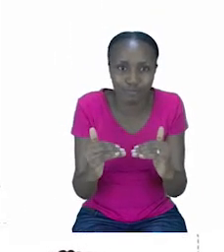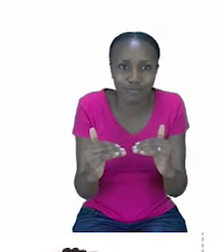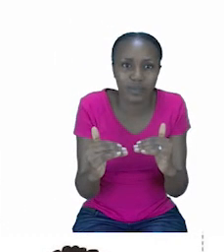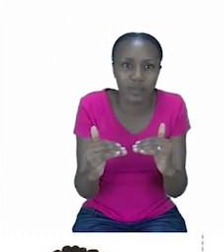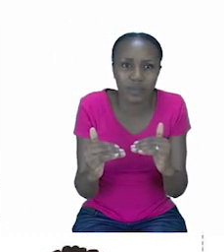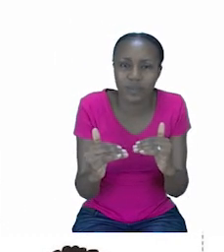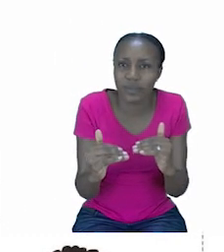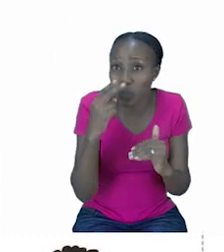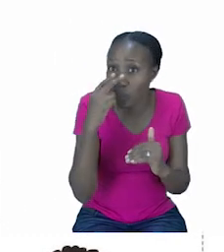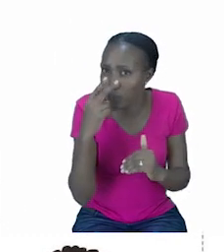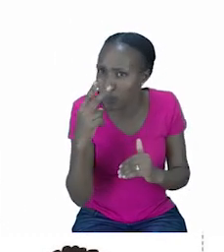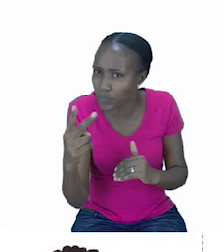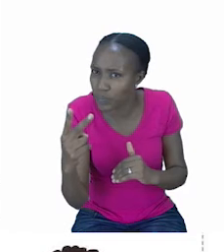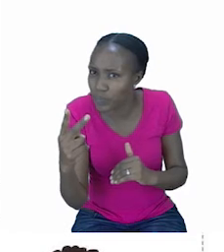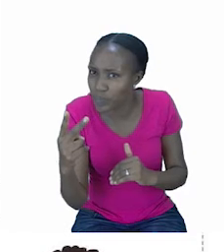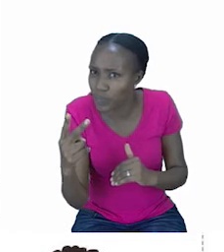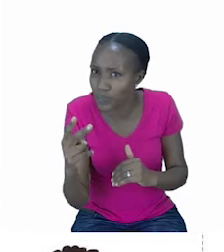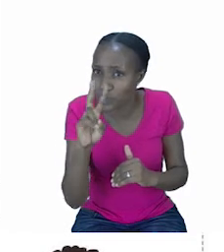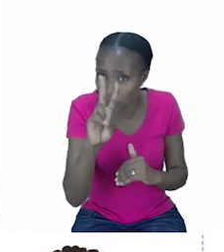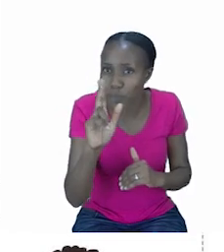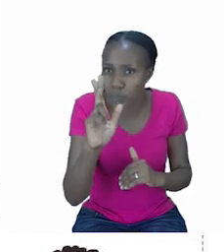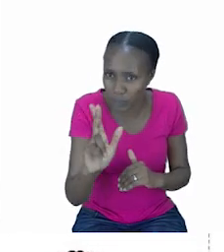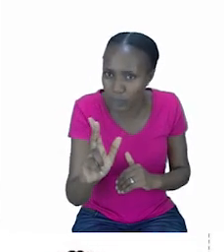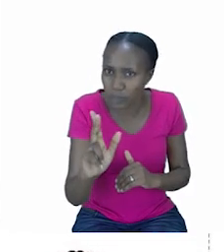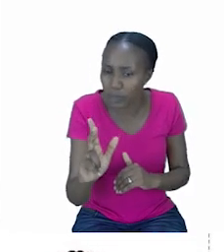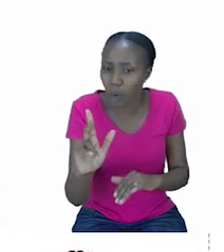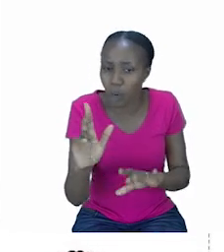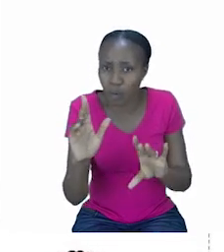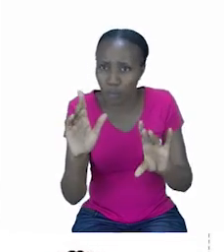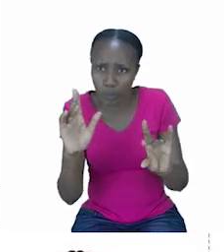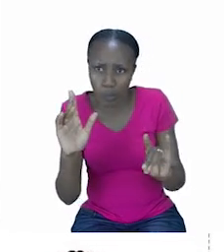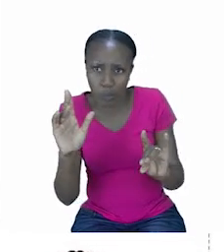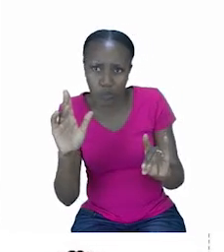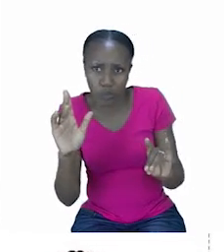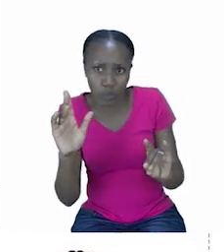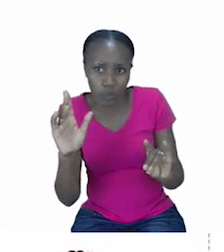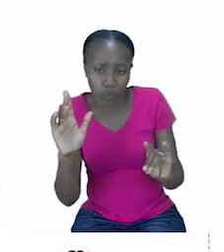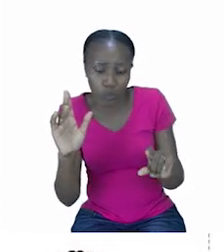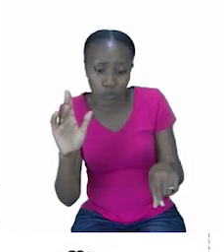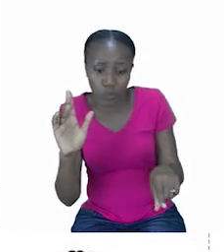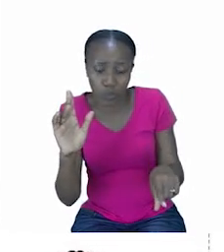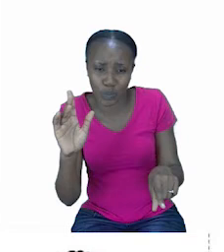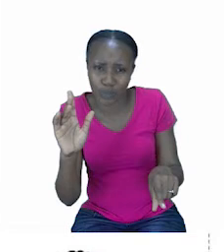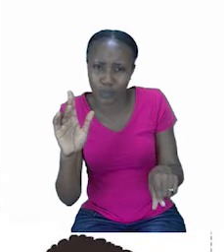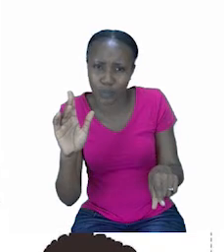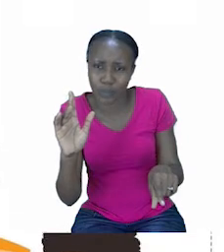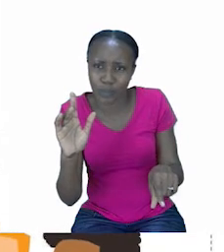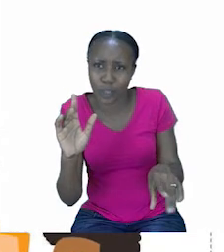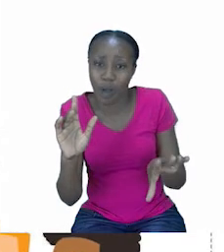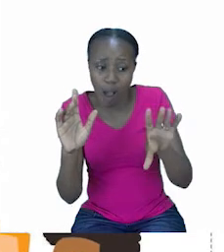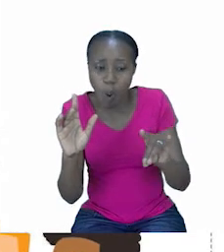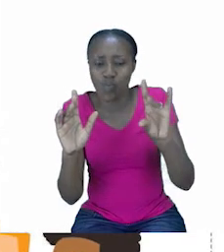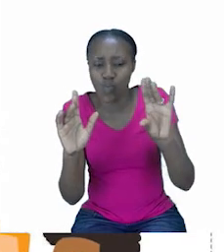Here we can see that we have two people and a dog. Let's all bark like